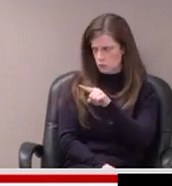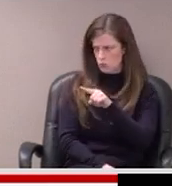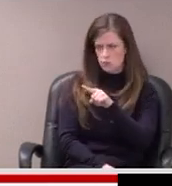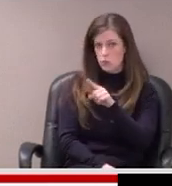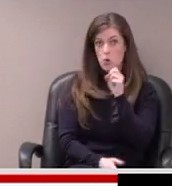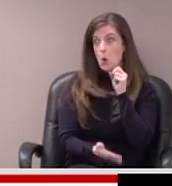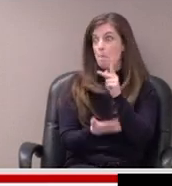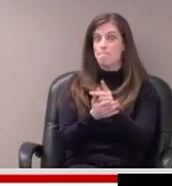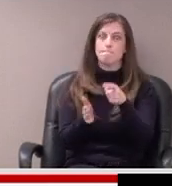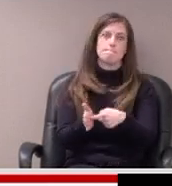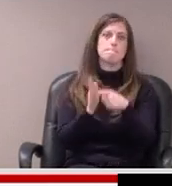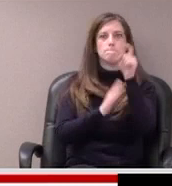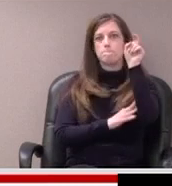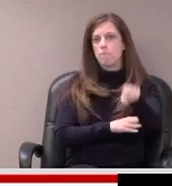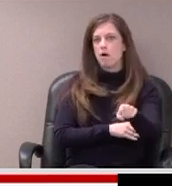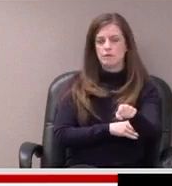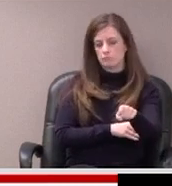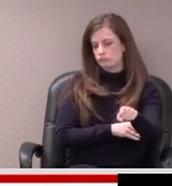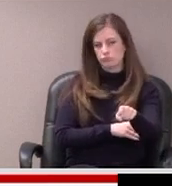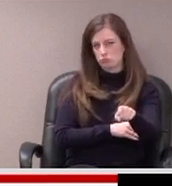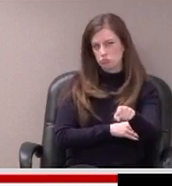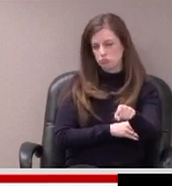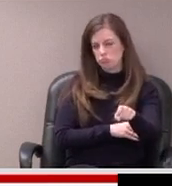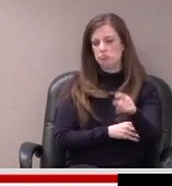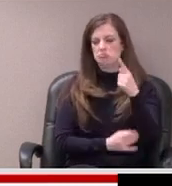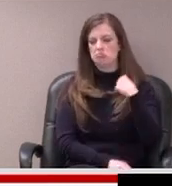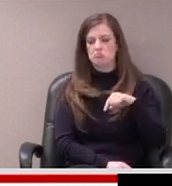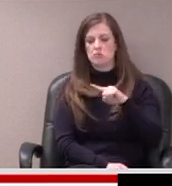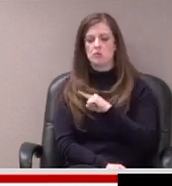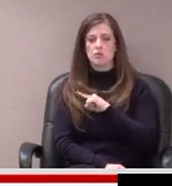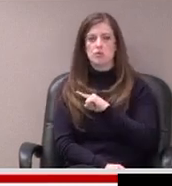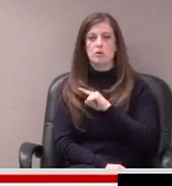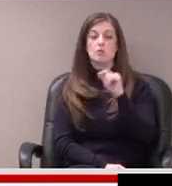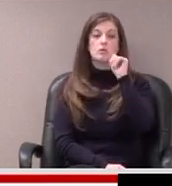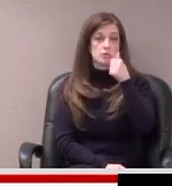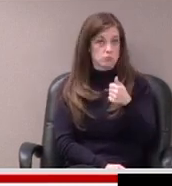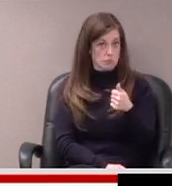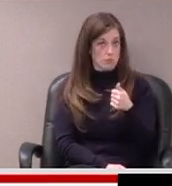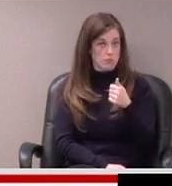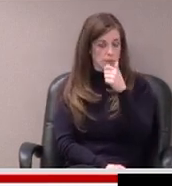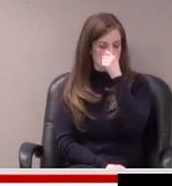have to approve the draft budget. We will tomorrow